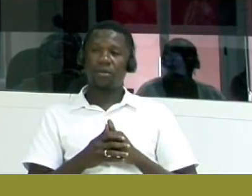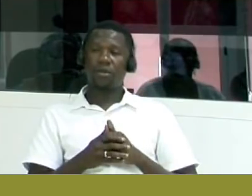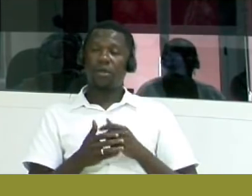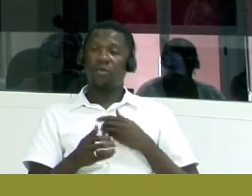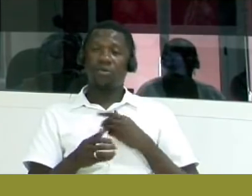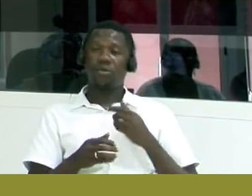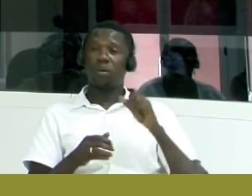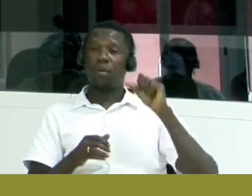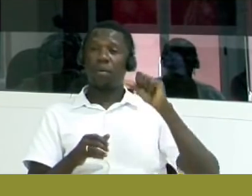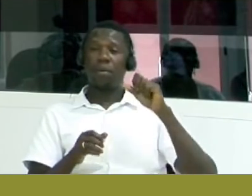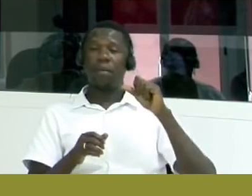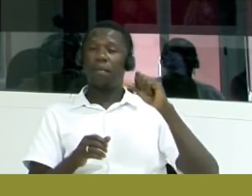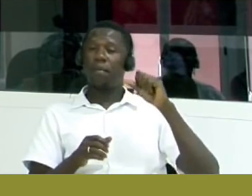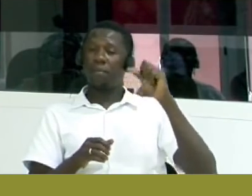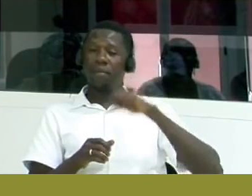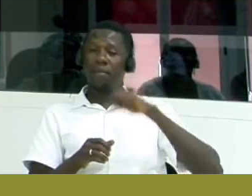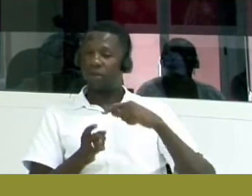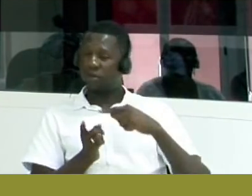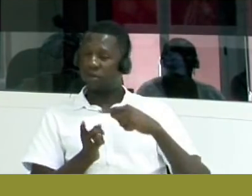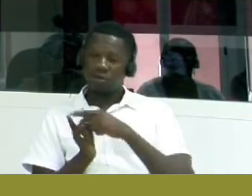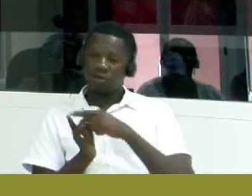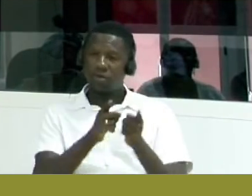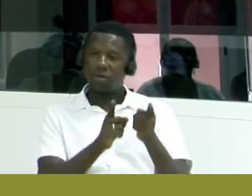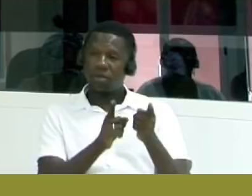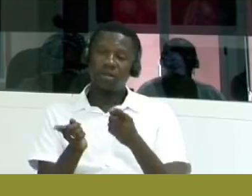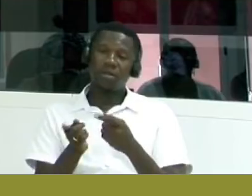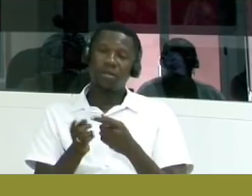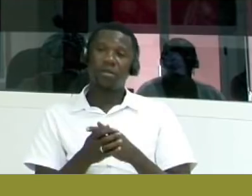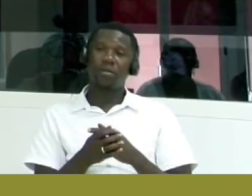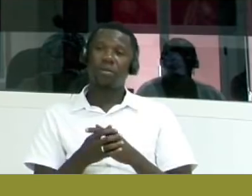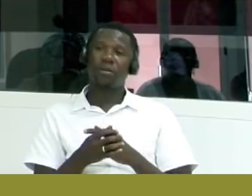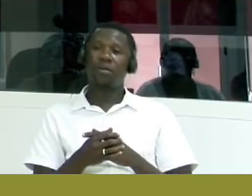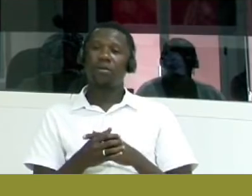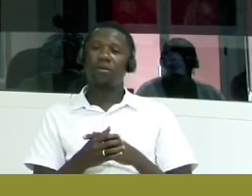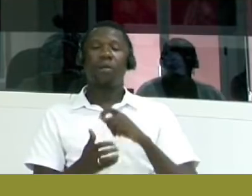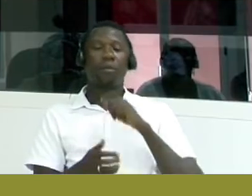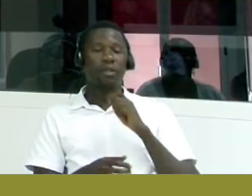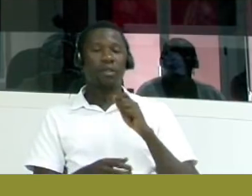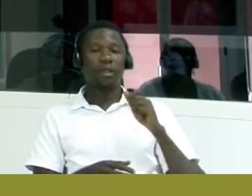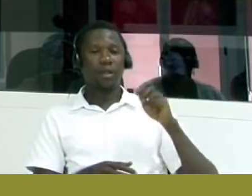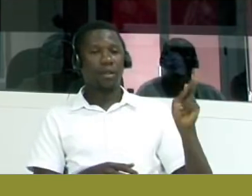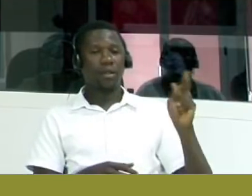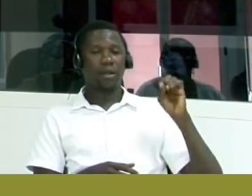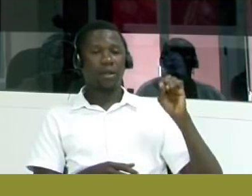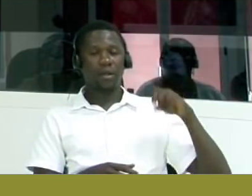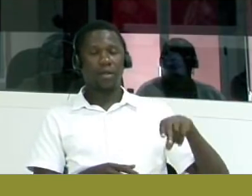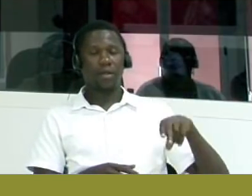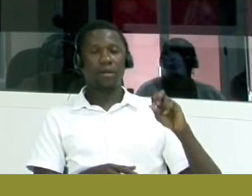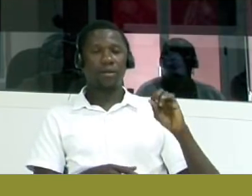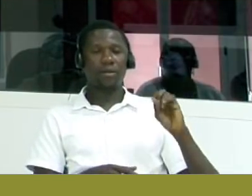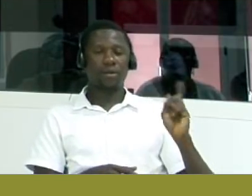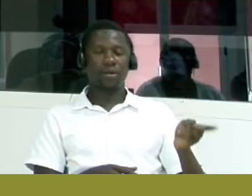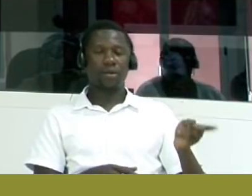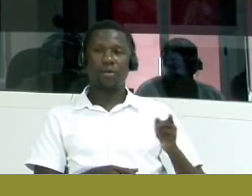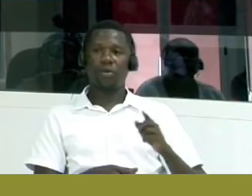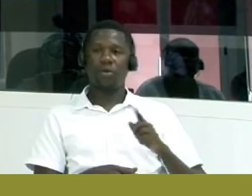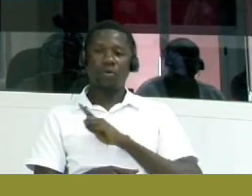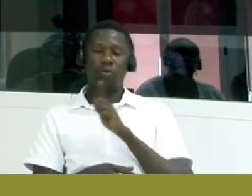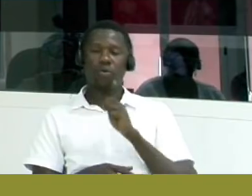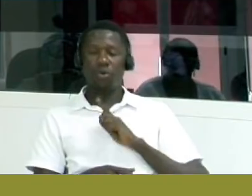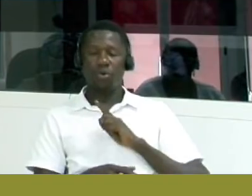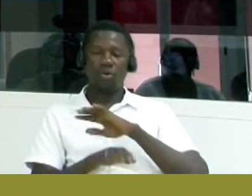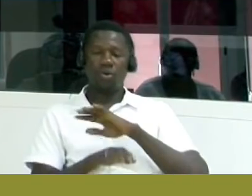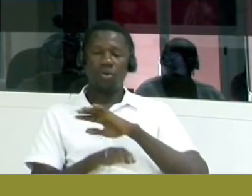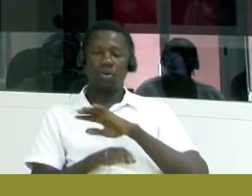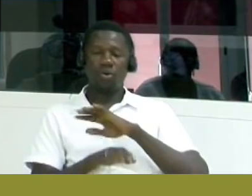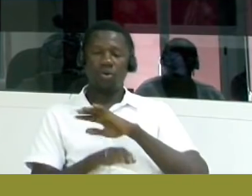It was this, it was that. We all knew what happened. But Mr. King, we cannot write in the record, we all know what happened, and